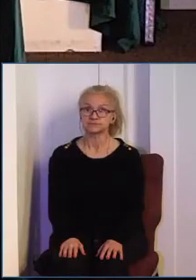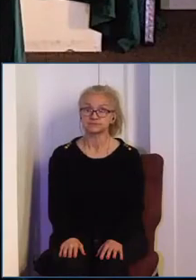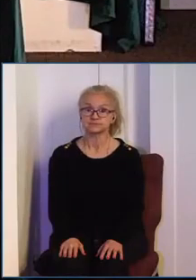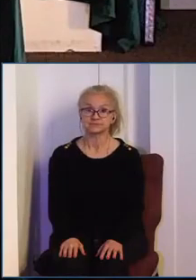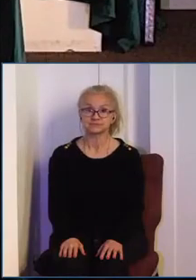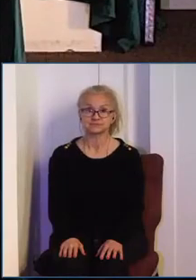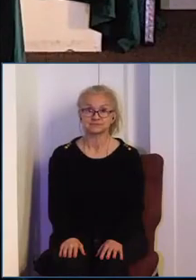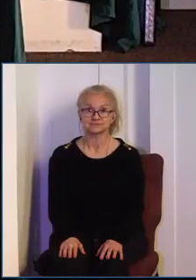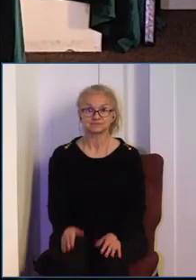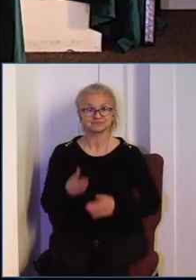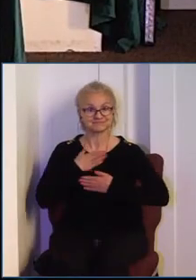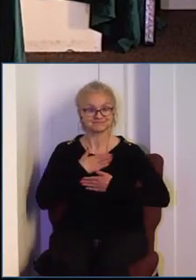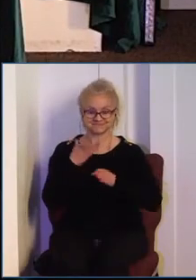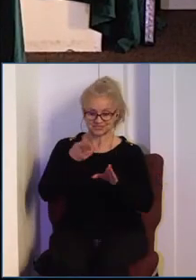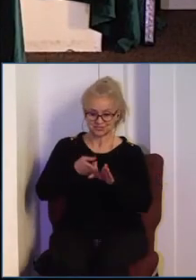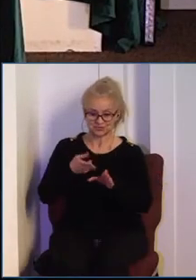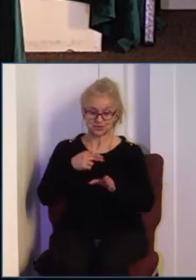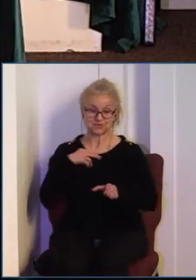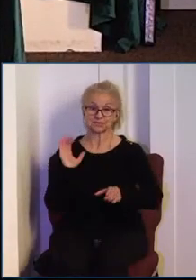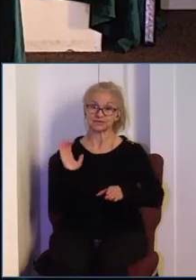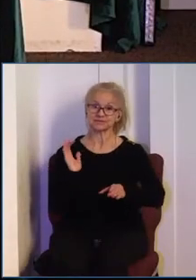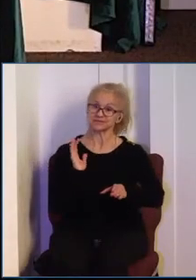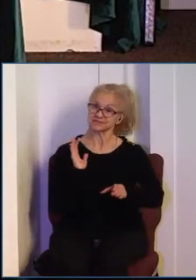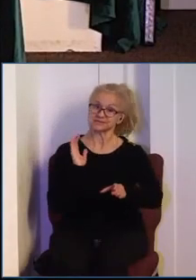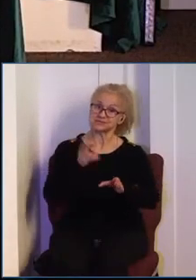Would you join me now in our call to worship?